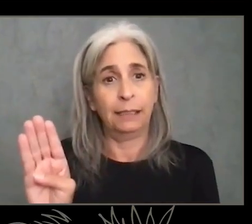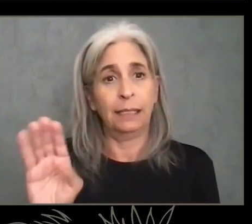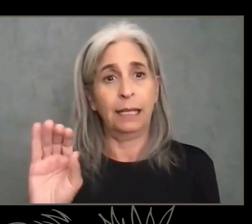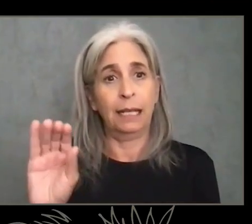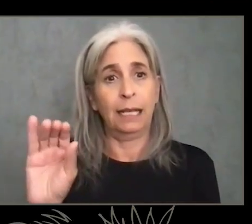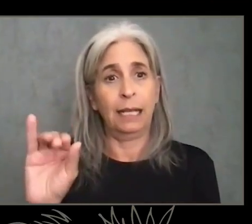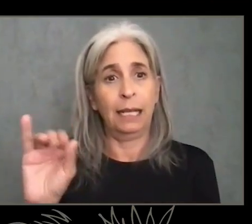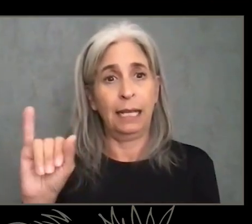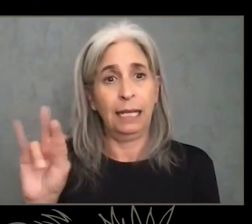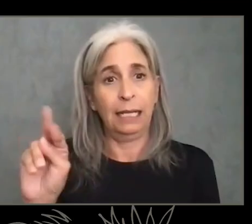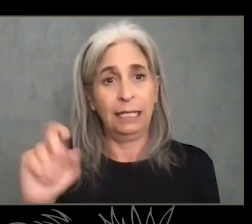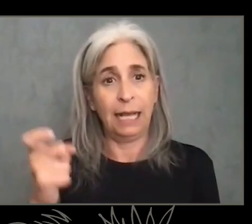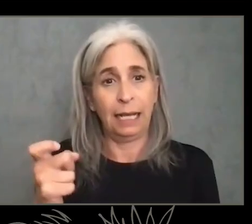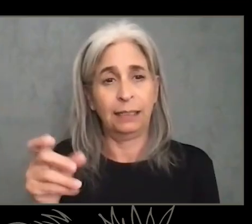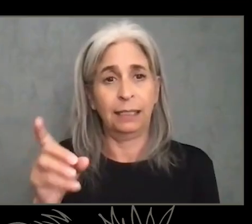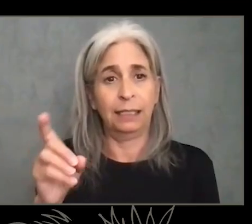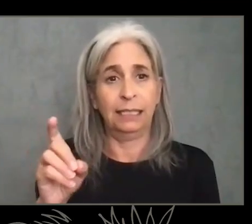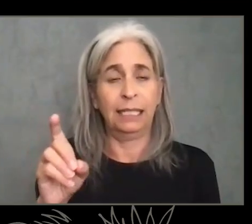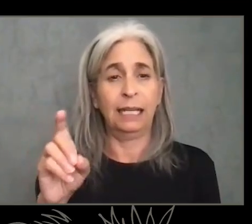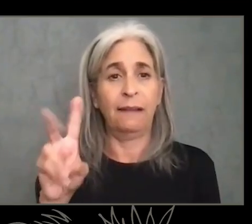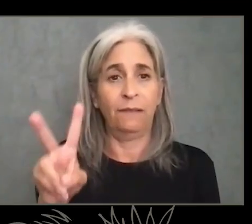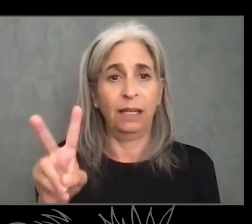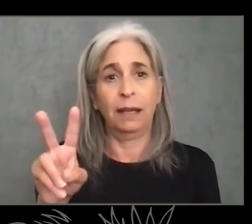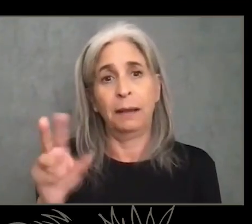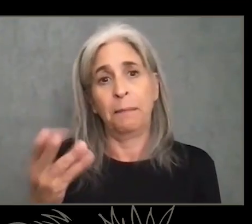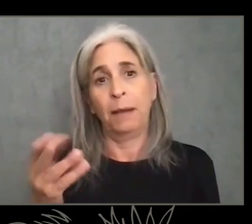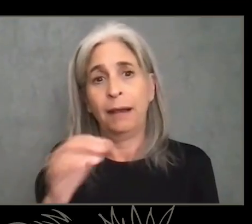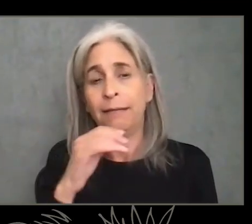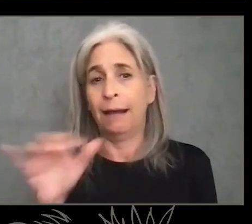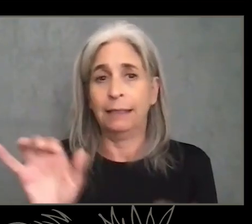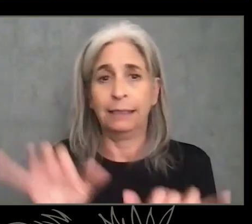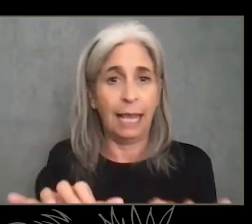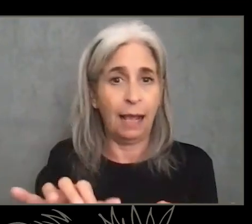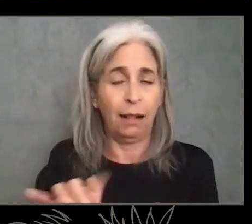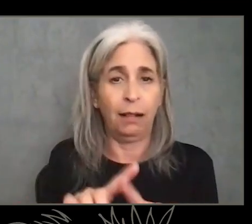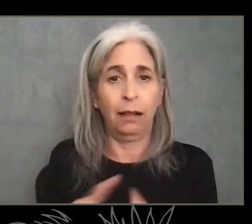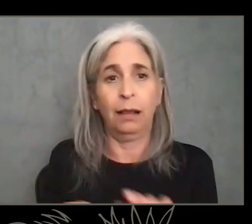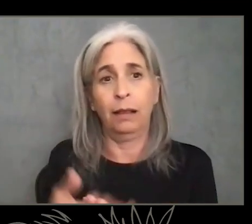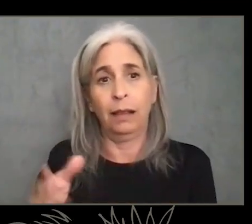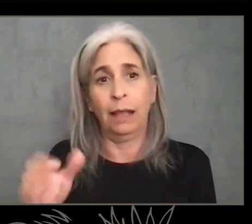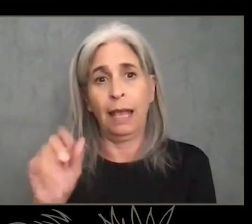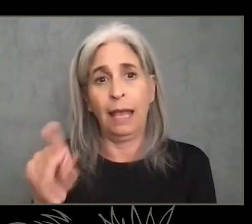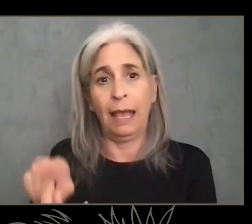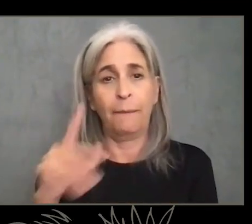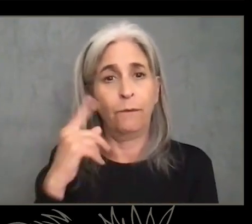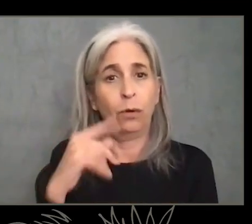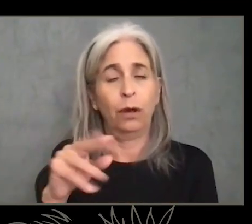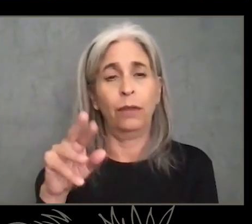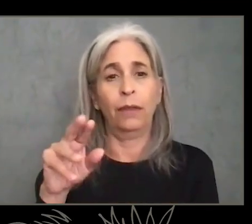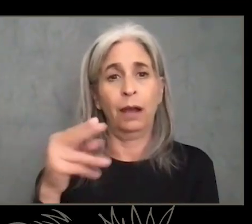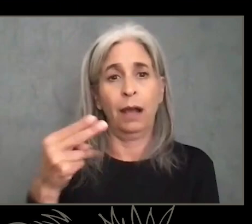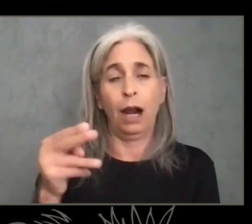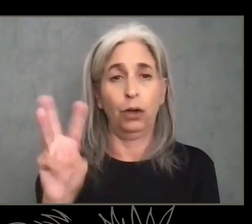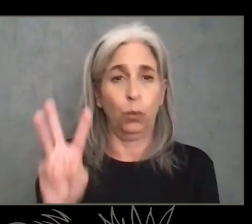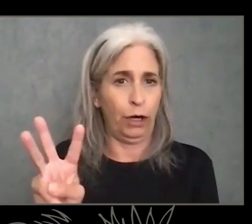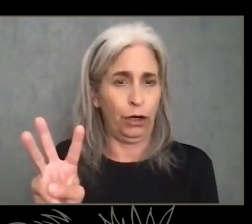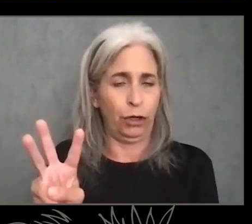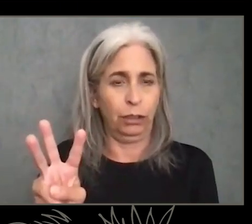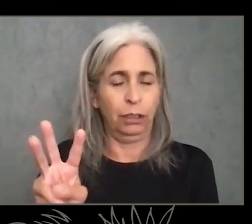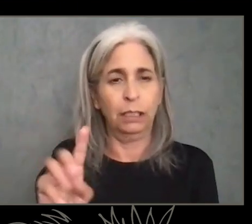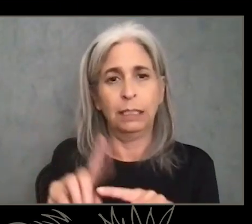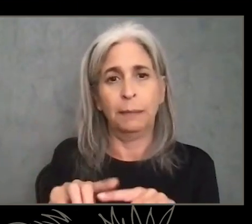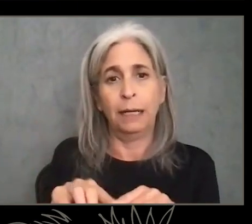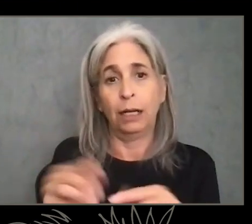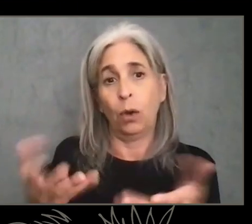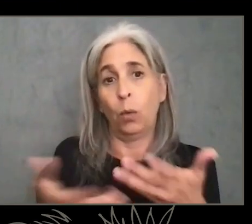scale, probably. And of course, this is running on the RAM of the hardware, right? So depending on what you're